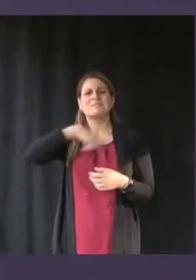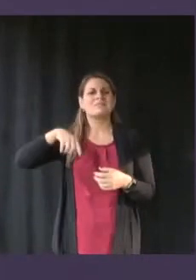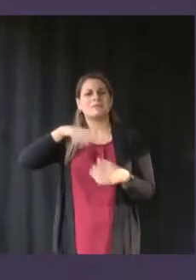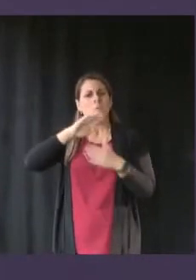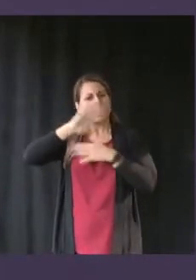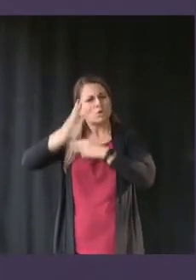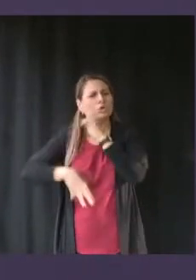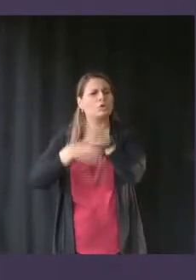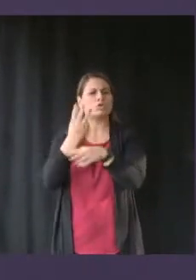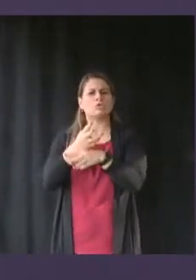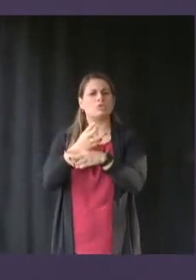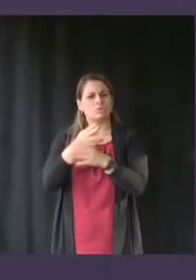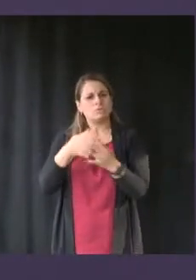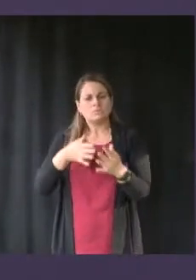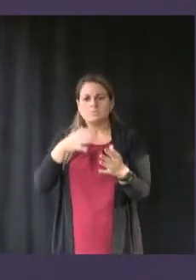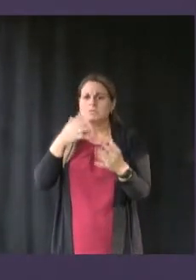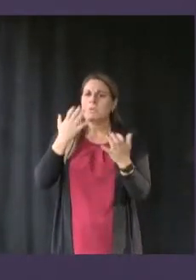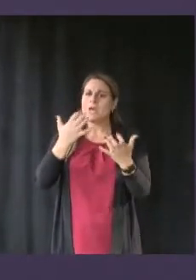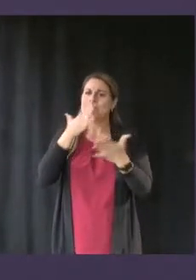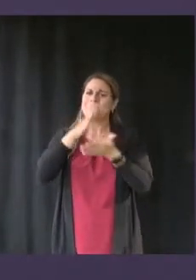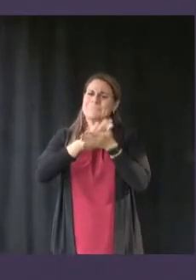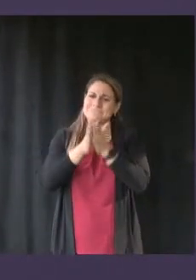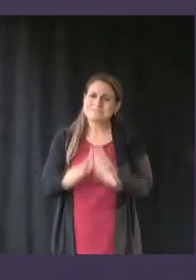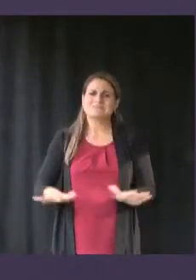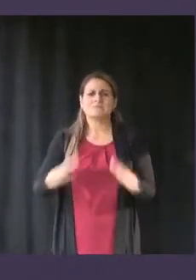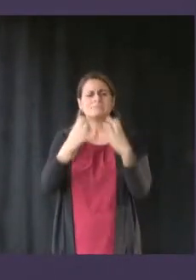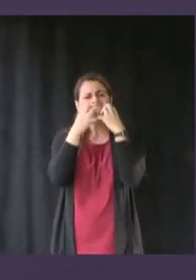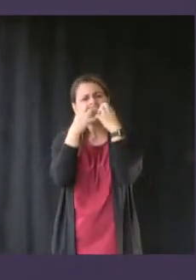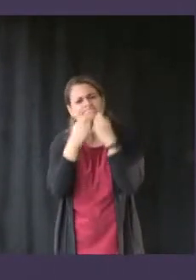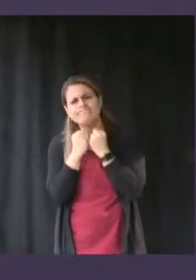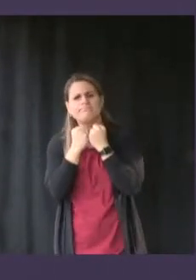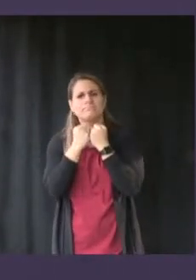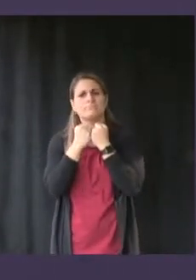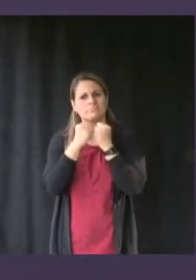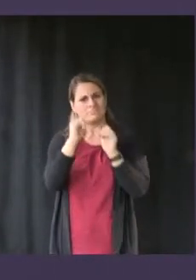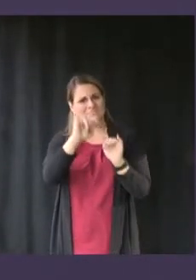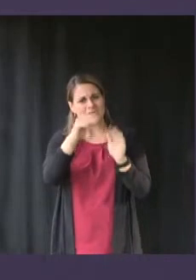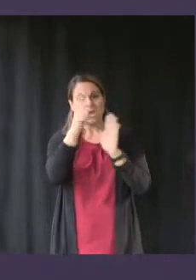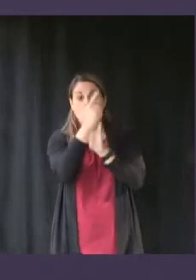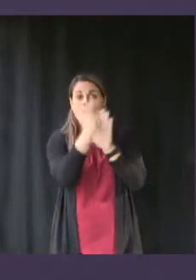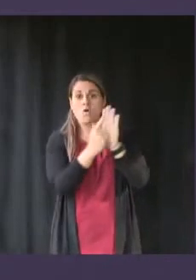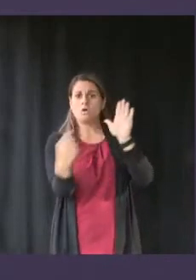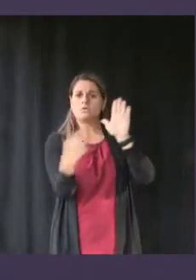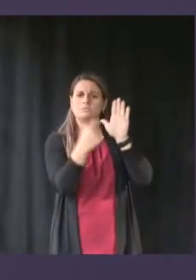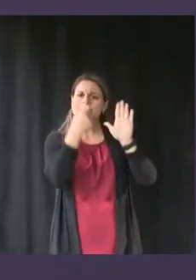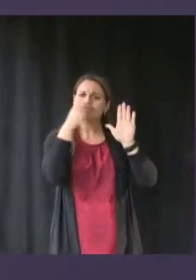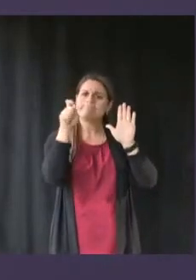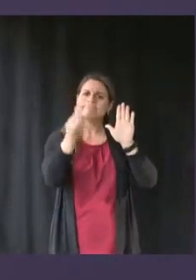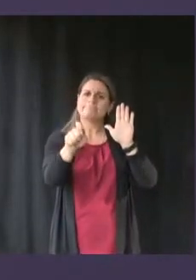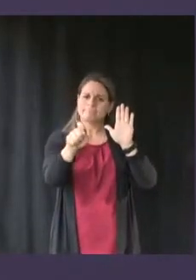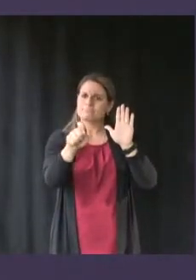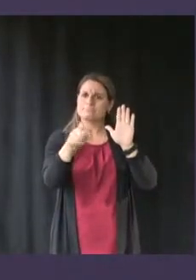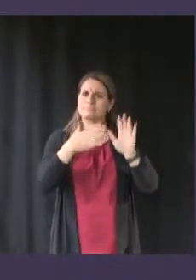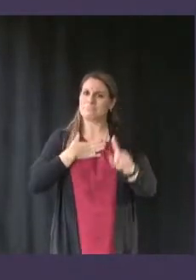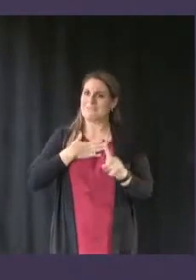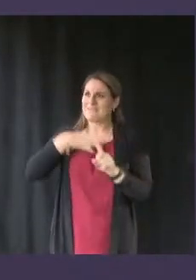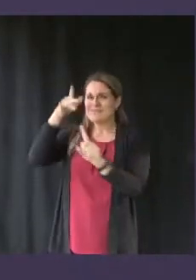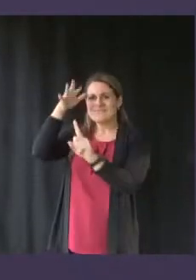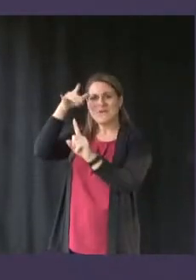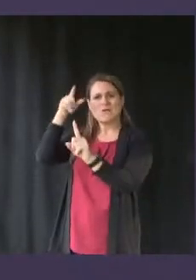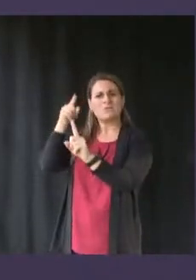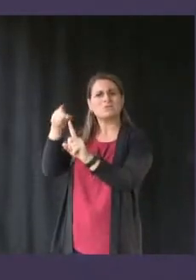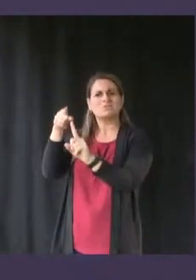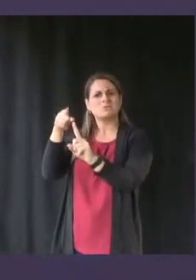of democratic values and the rule of law. The confirmation of my father's conviction that the Nuremberg trials were